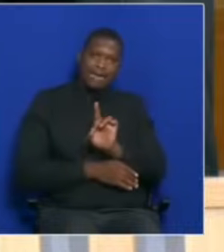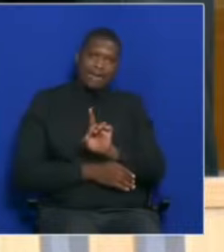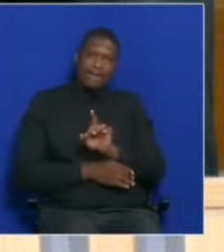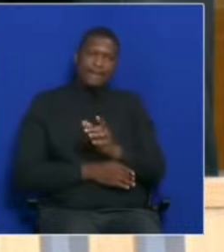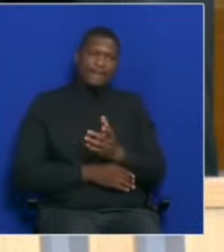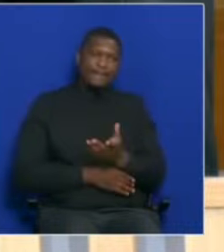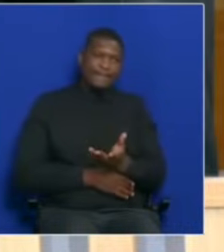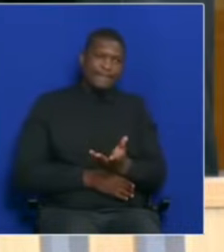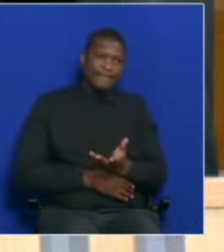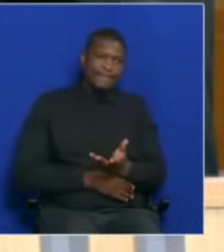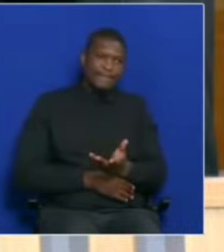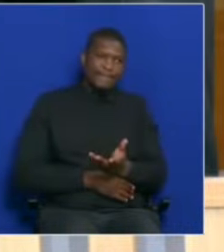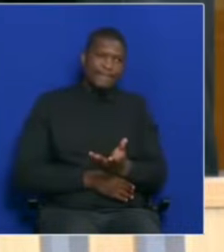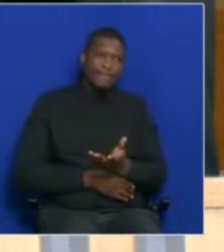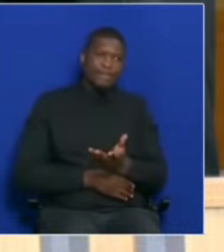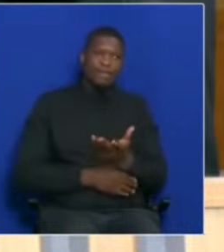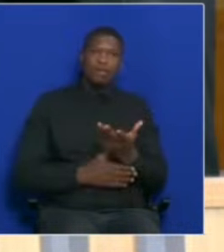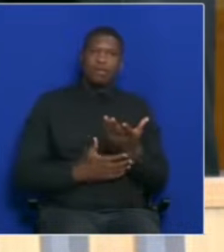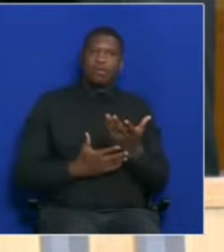heebie-jeebies.